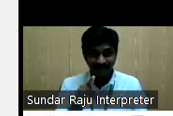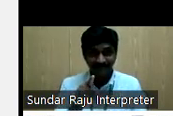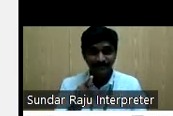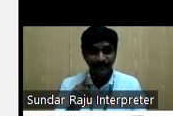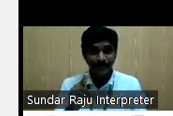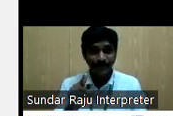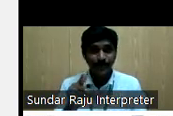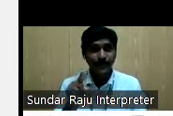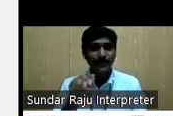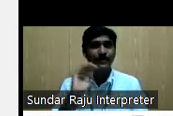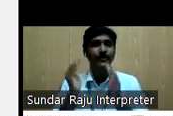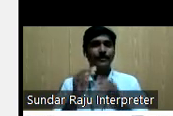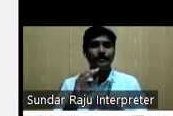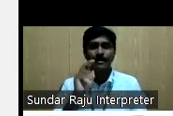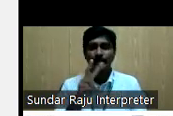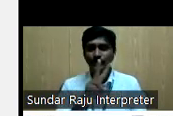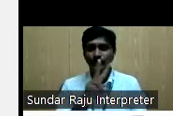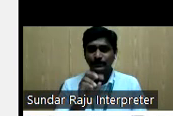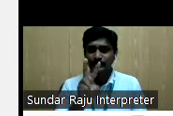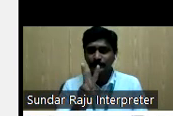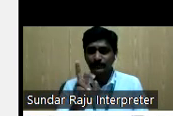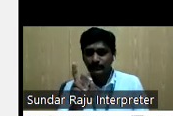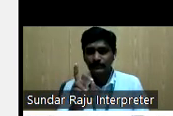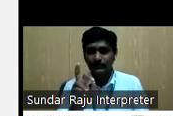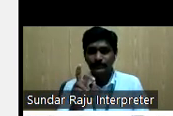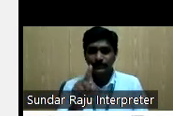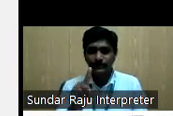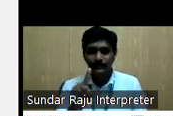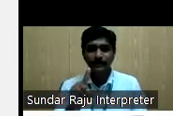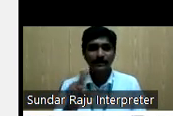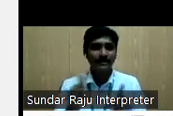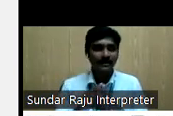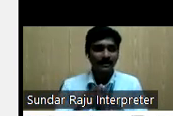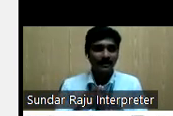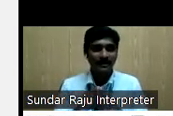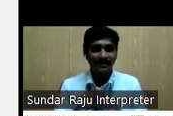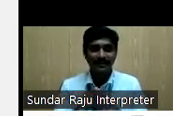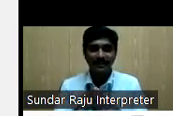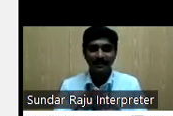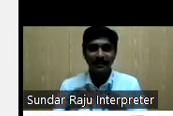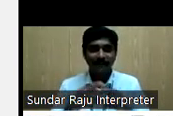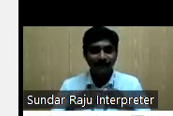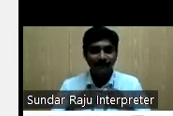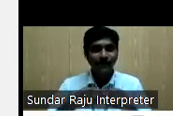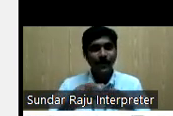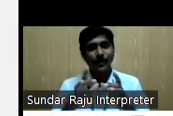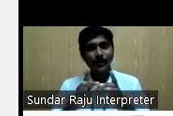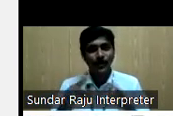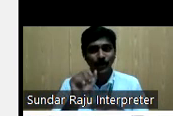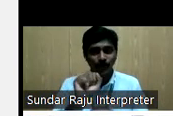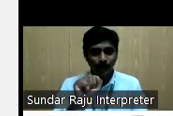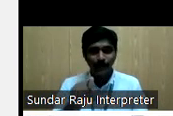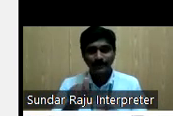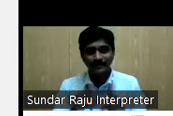Global Fellow 2020 and was recipient of India Inclusion Fellowship in 2018. She will be moderating today's